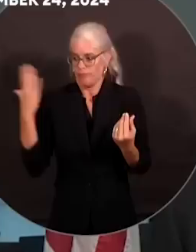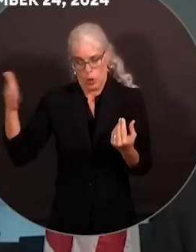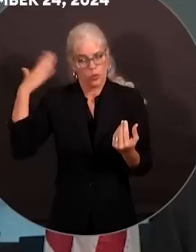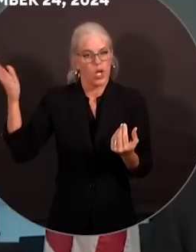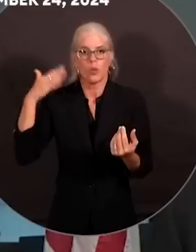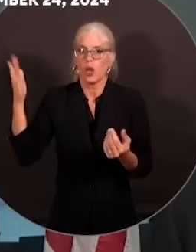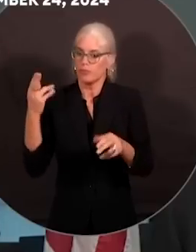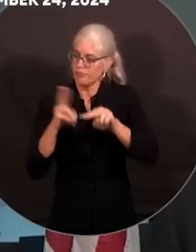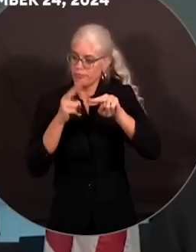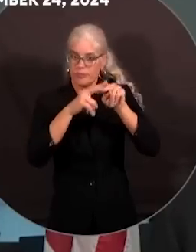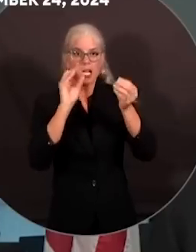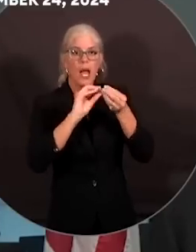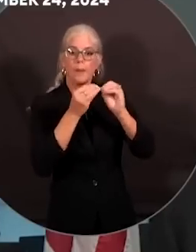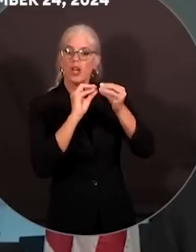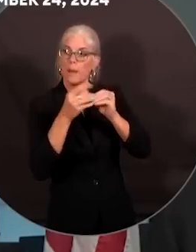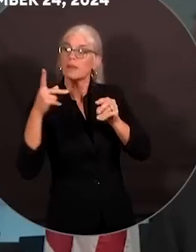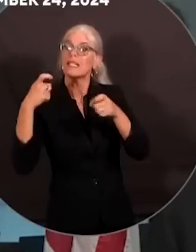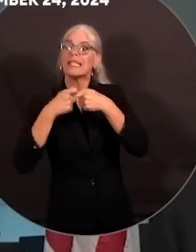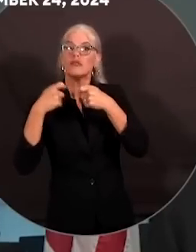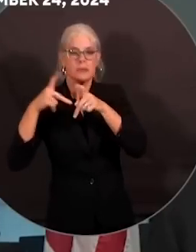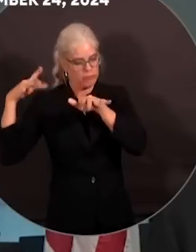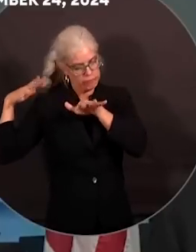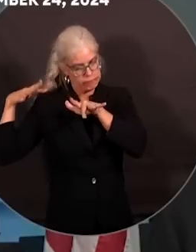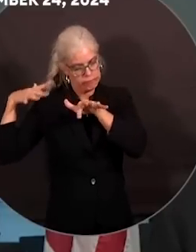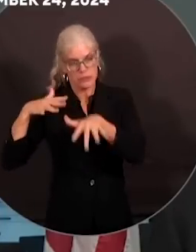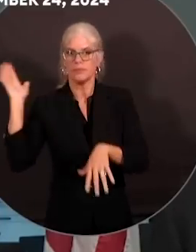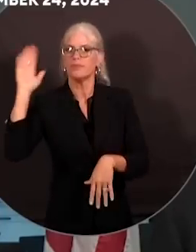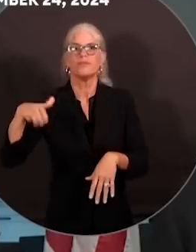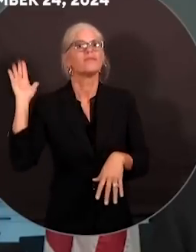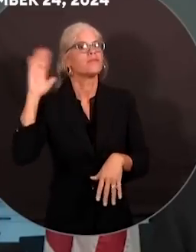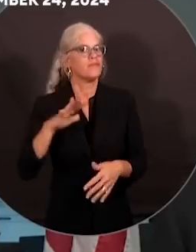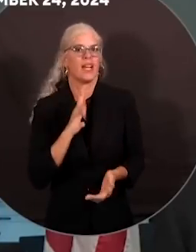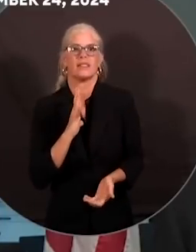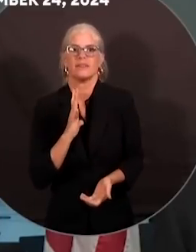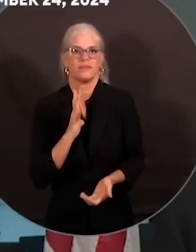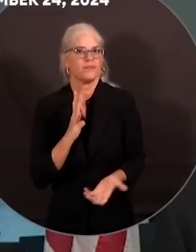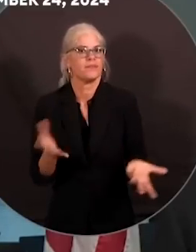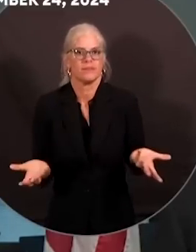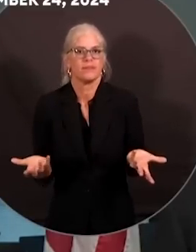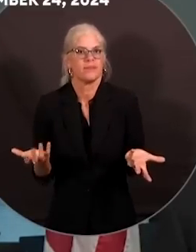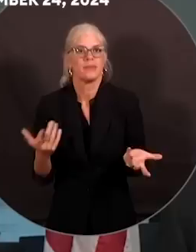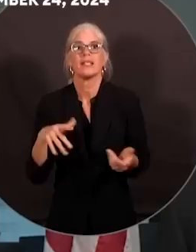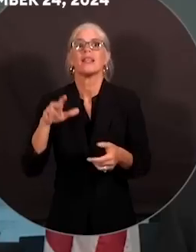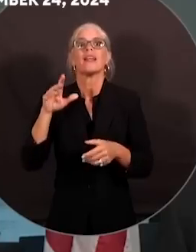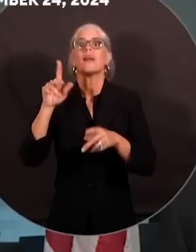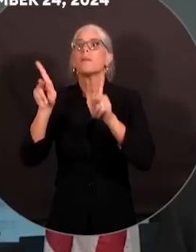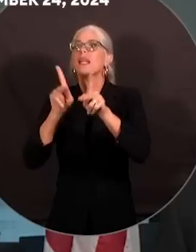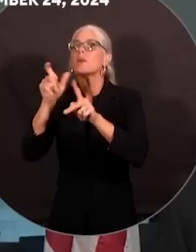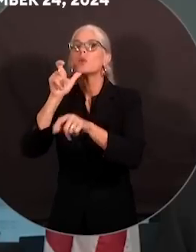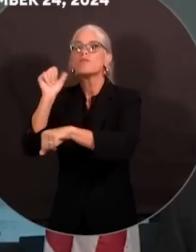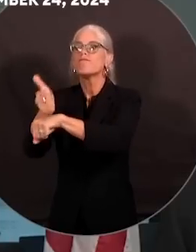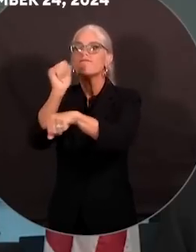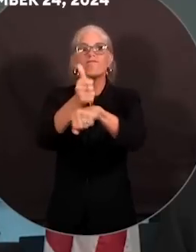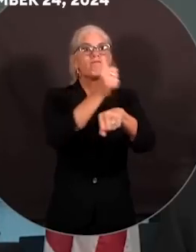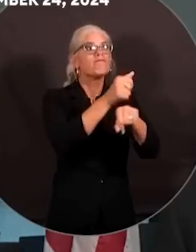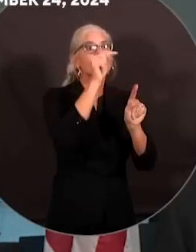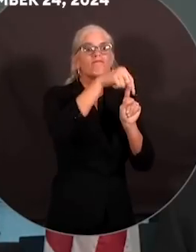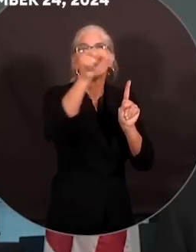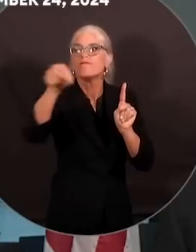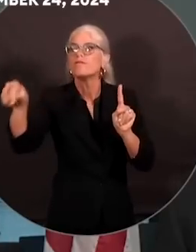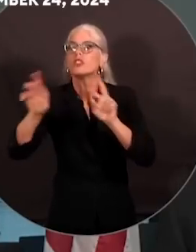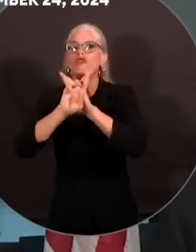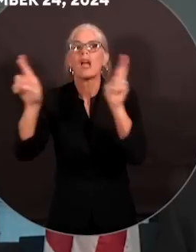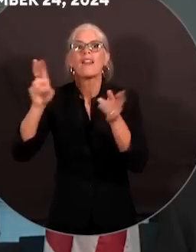in. You're going to continue to have more beef added to these staging areas. And we'll continue to watch the forecast, watch how